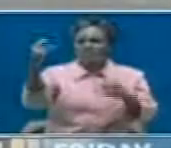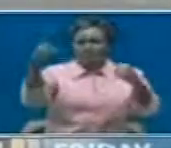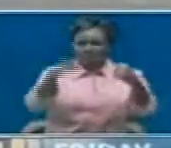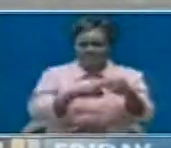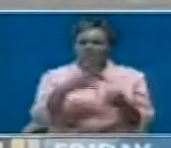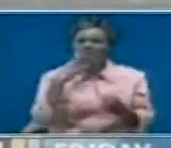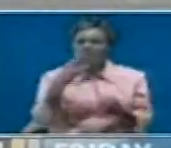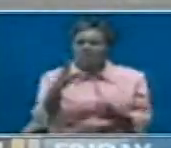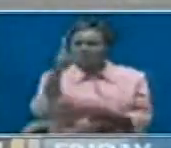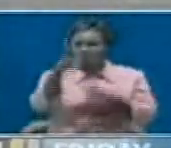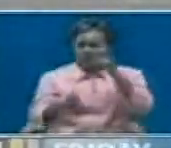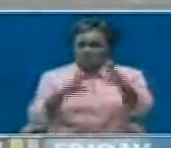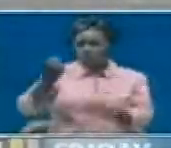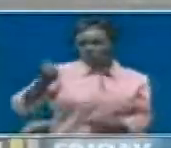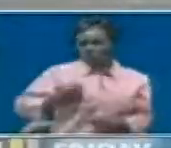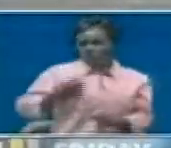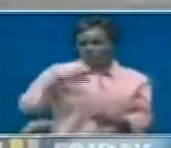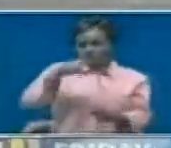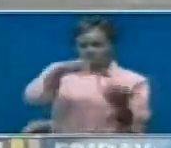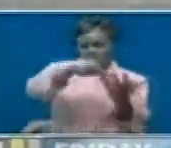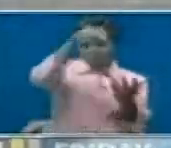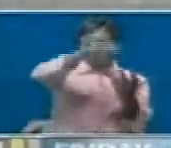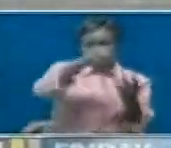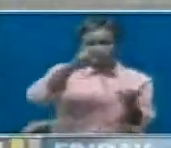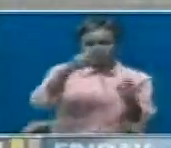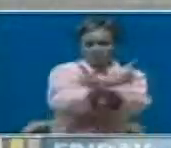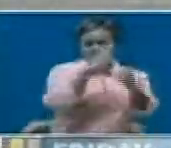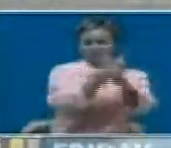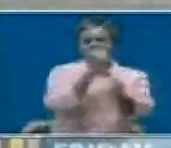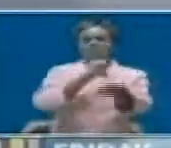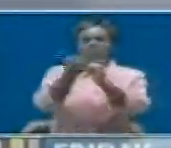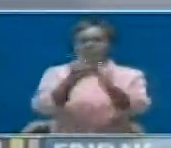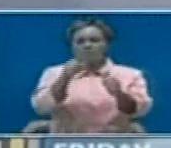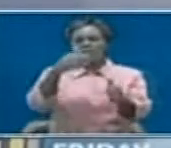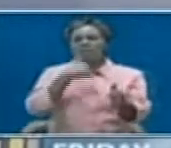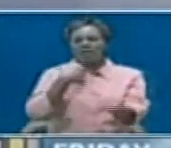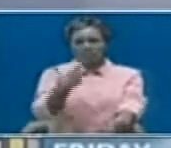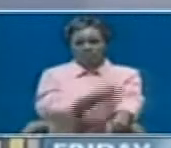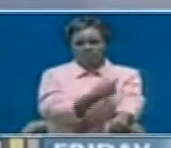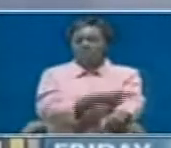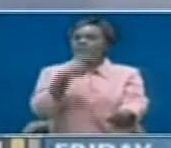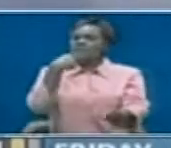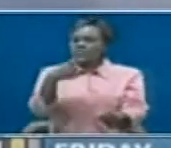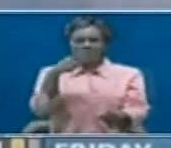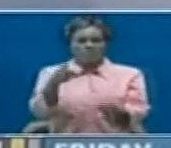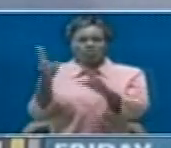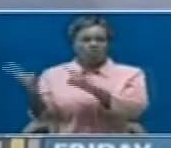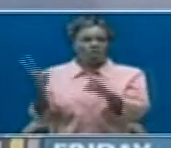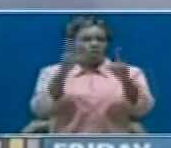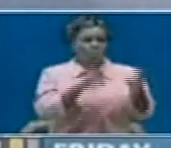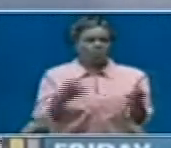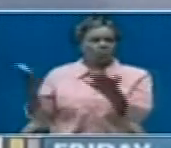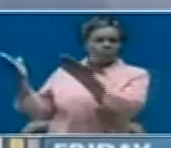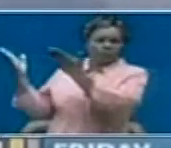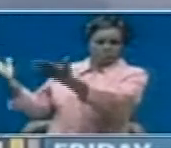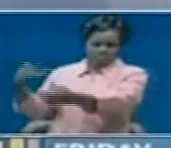and 422 female respondents sampled from 20 different sporting disciplines. Steroids are said to be the most common type of drug used